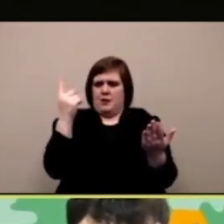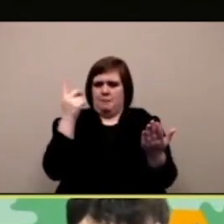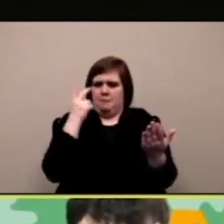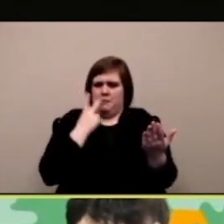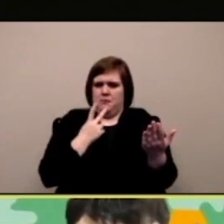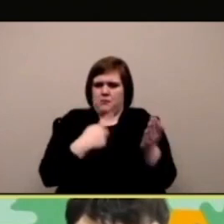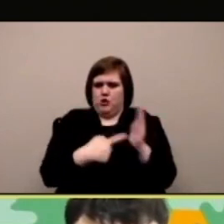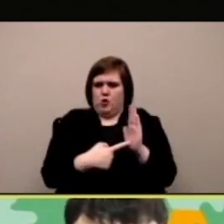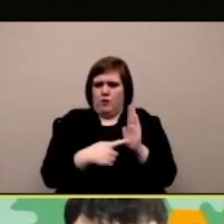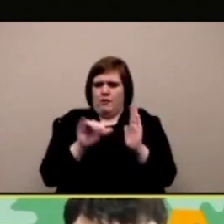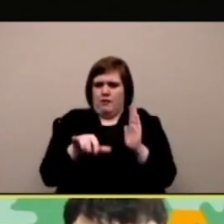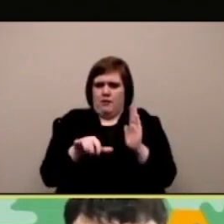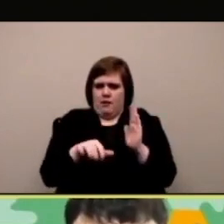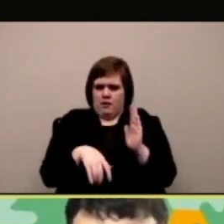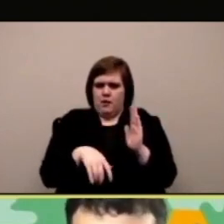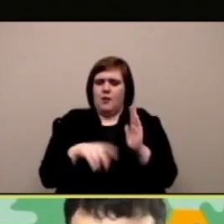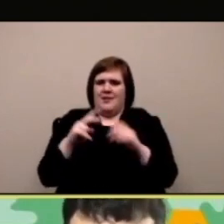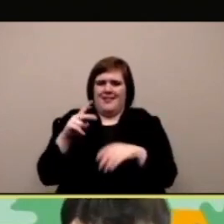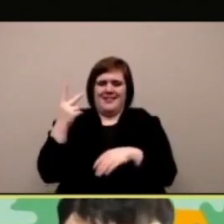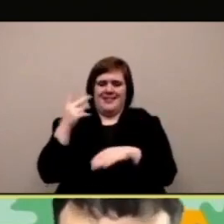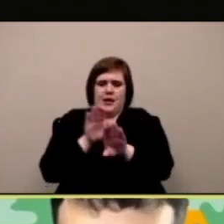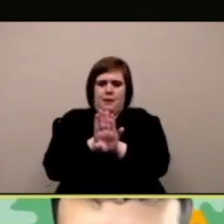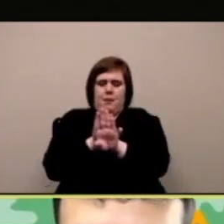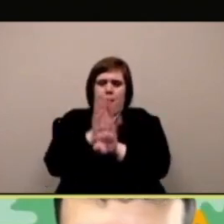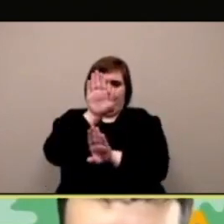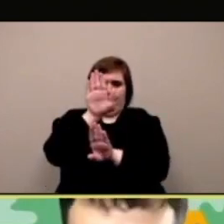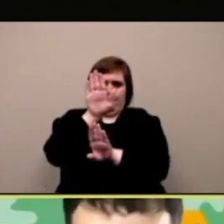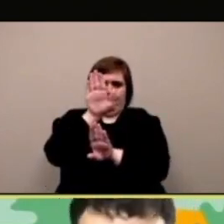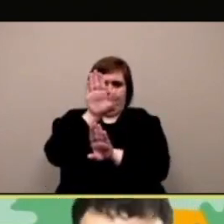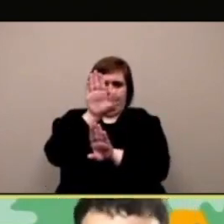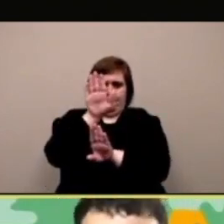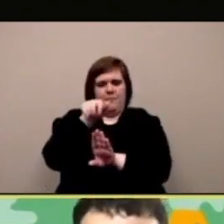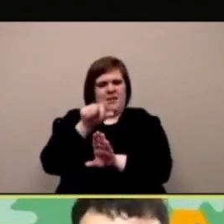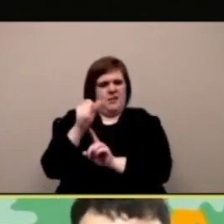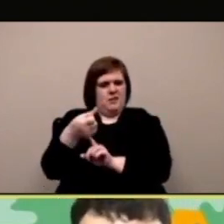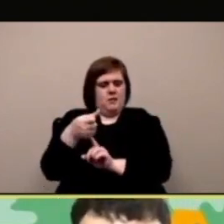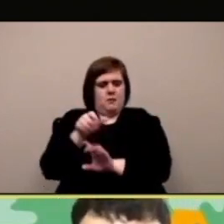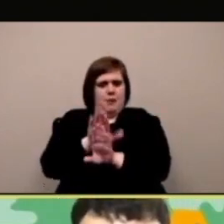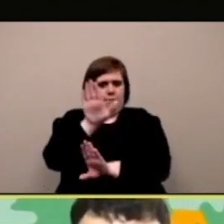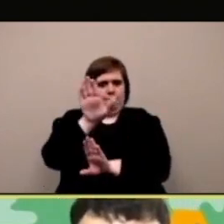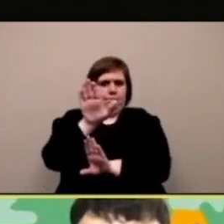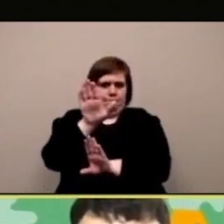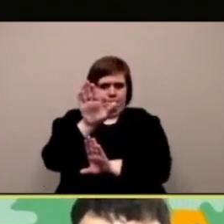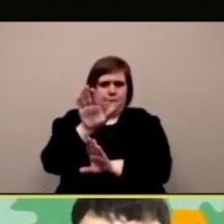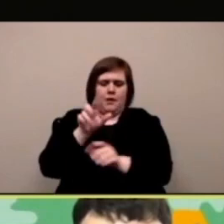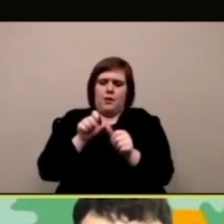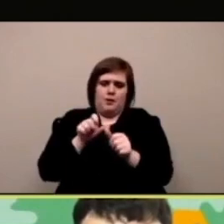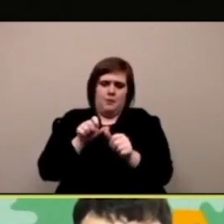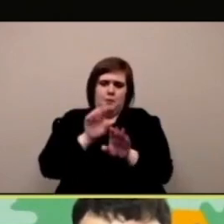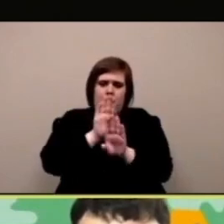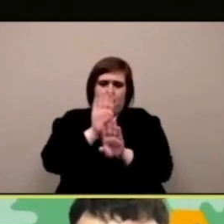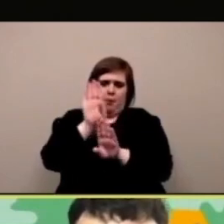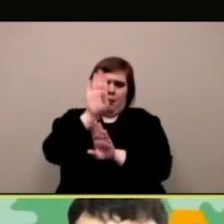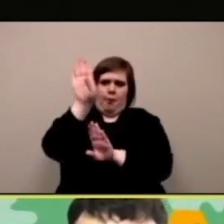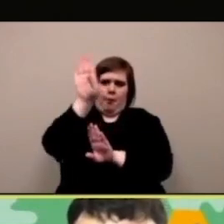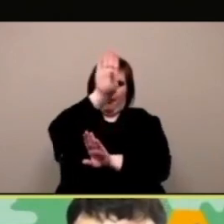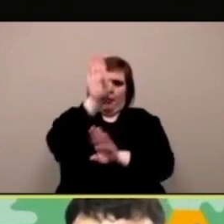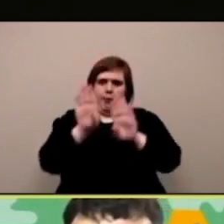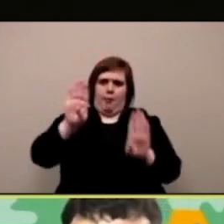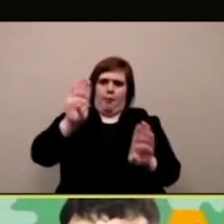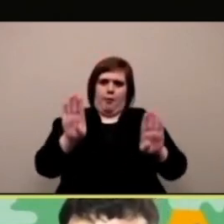that. You'll get a second sprite, in this case on top of the apple, and you can keep clicking that and you'll get a pile of